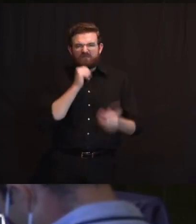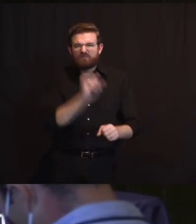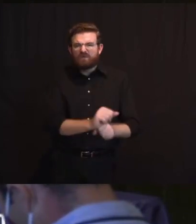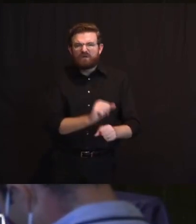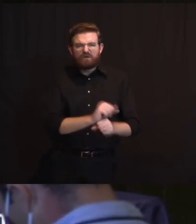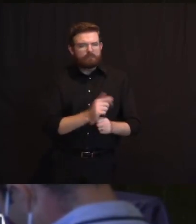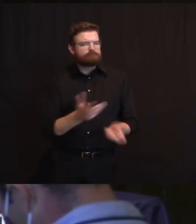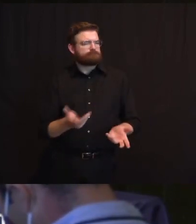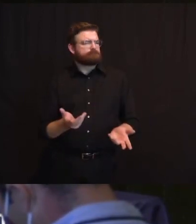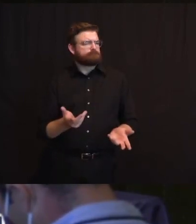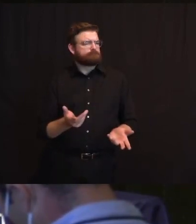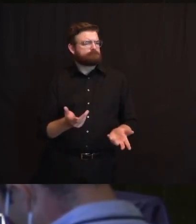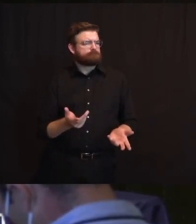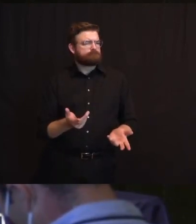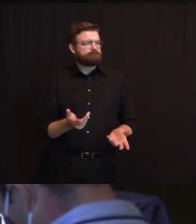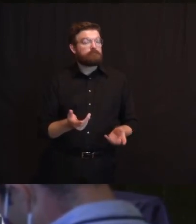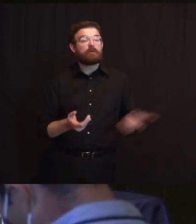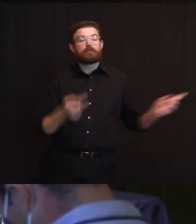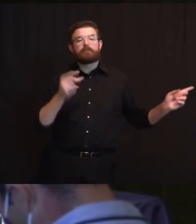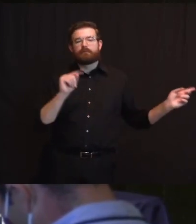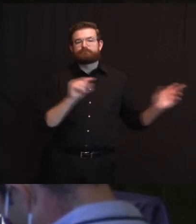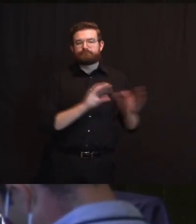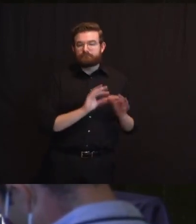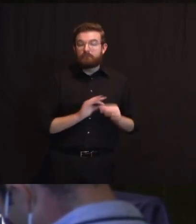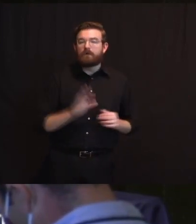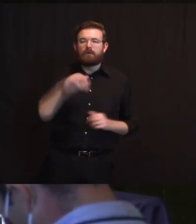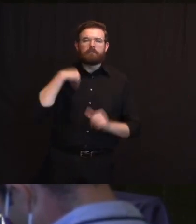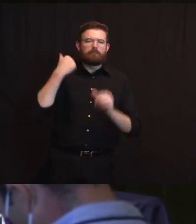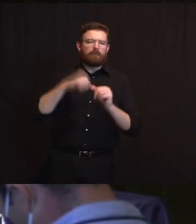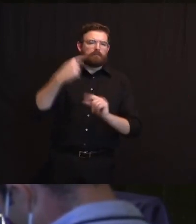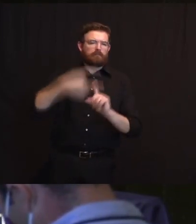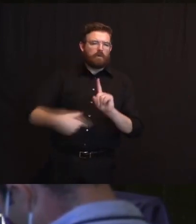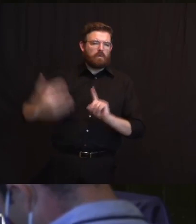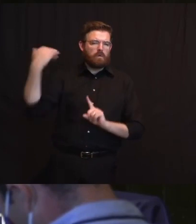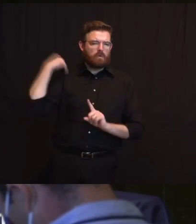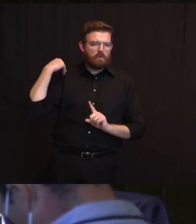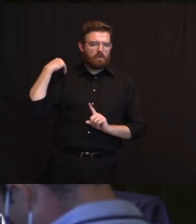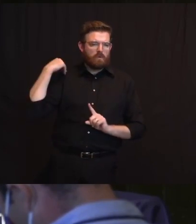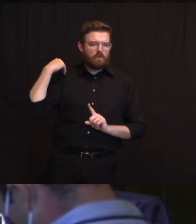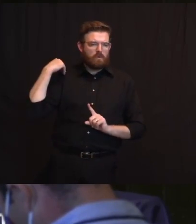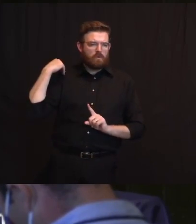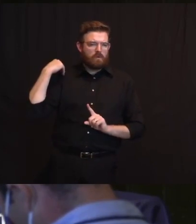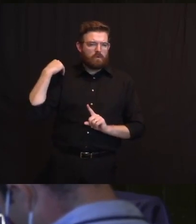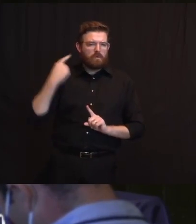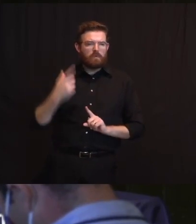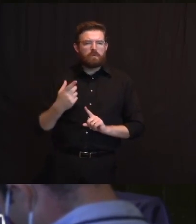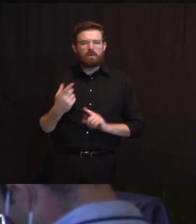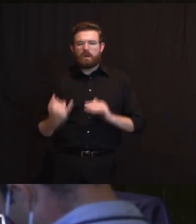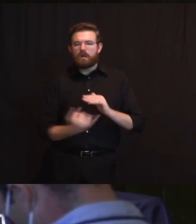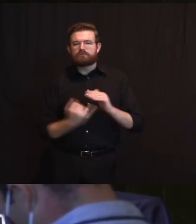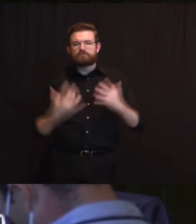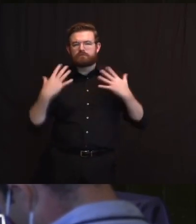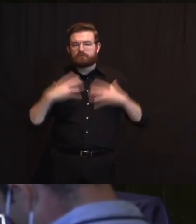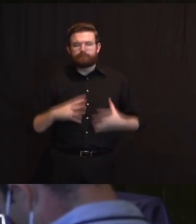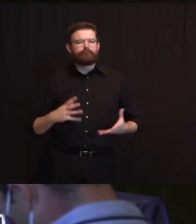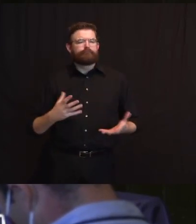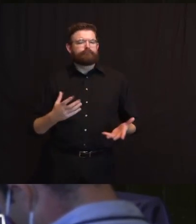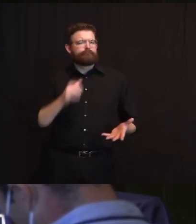was a report about defective isolation gowns that came in. But beyond that, we have no indication that anything